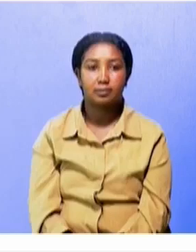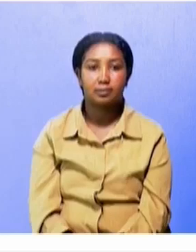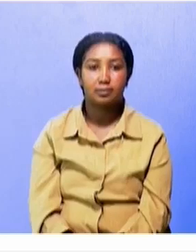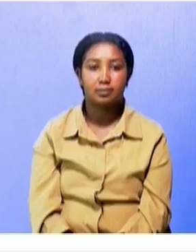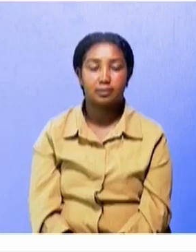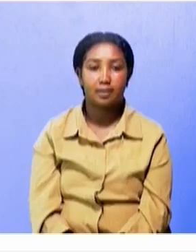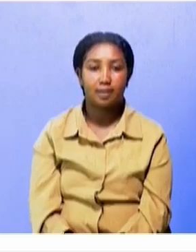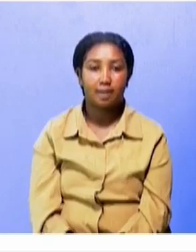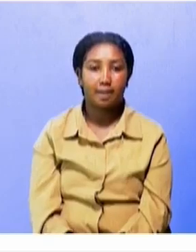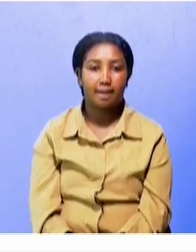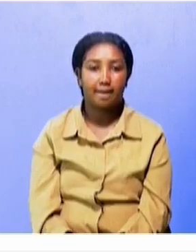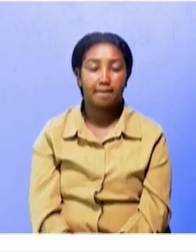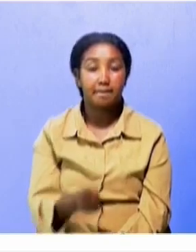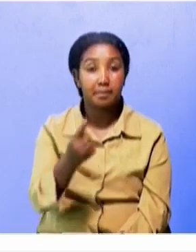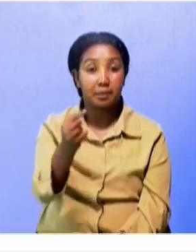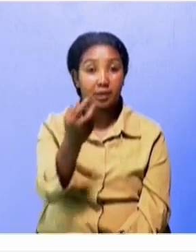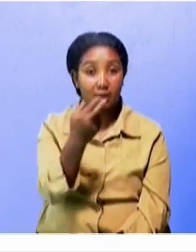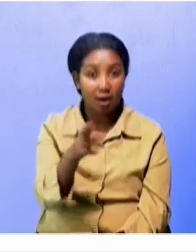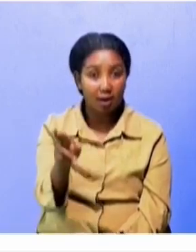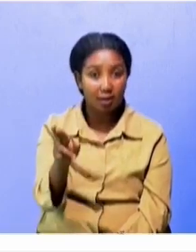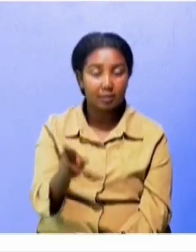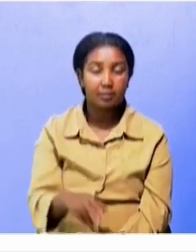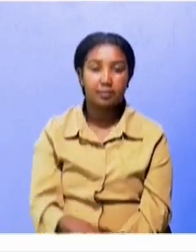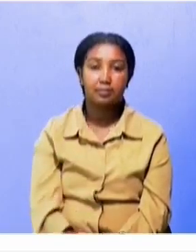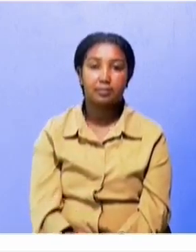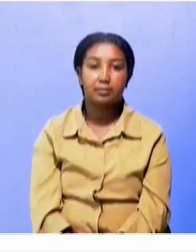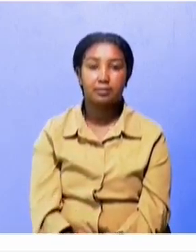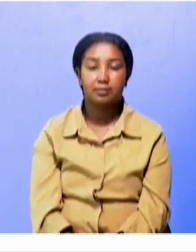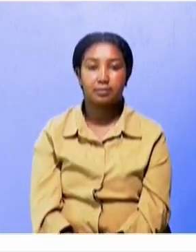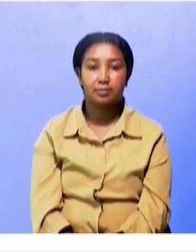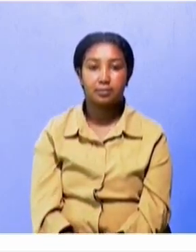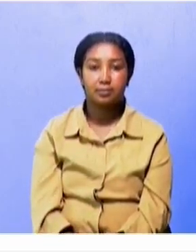right? They are what?